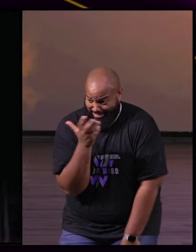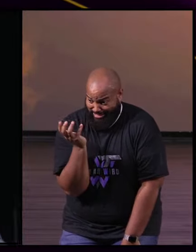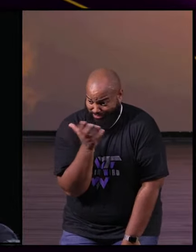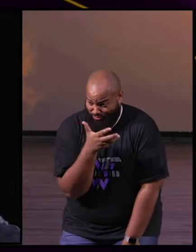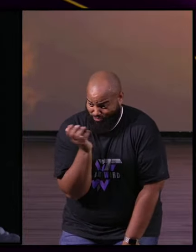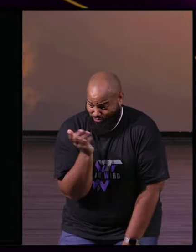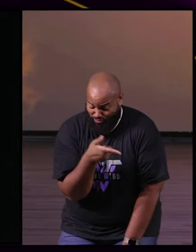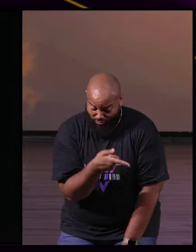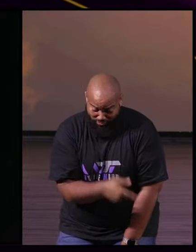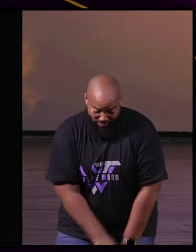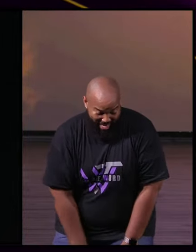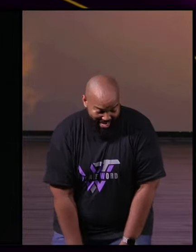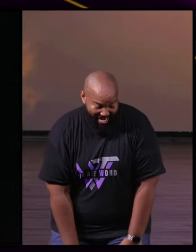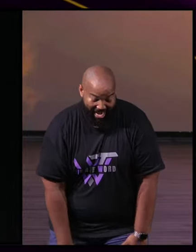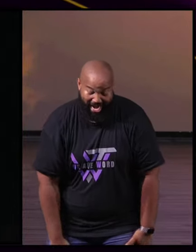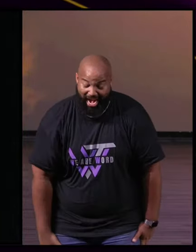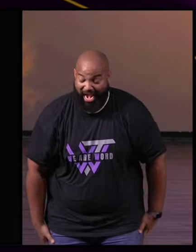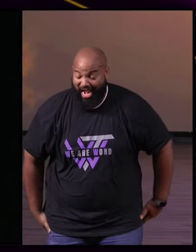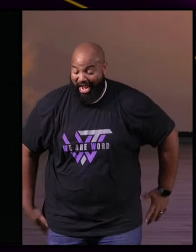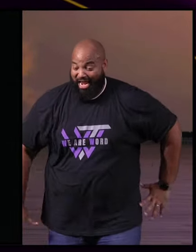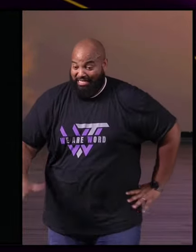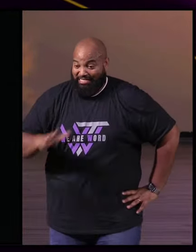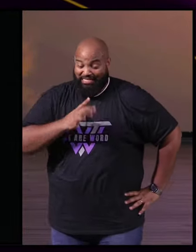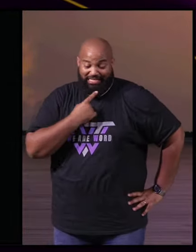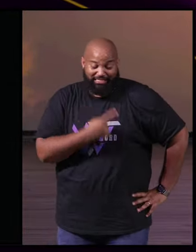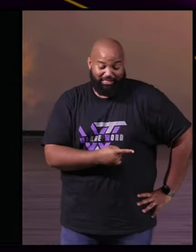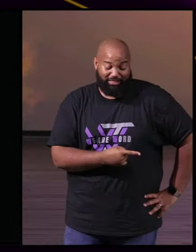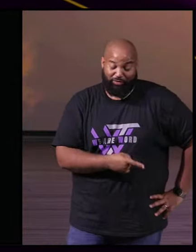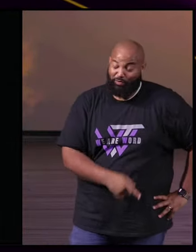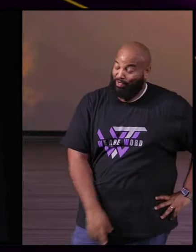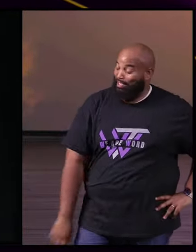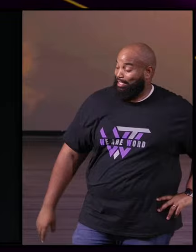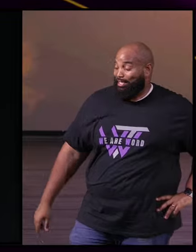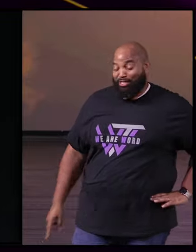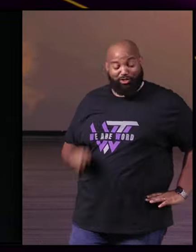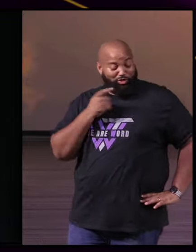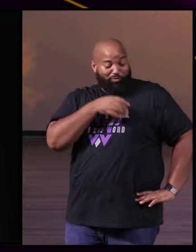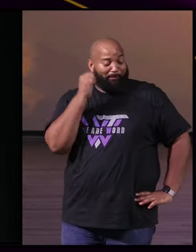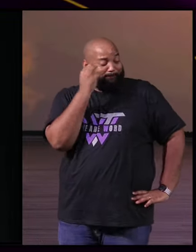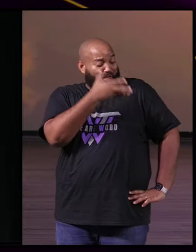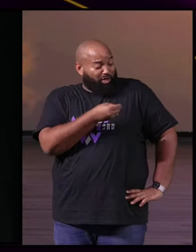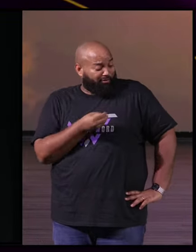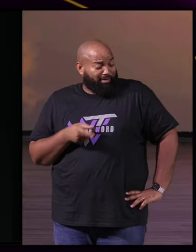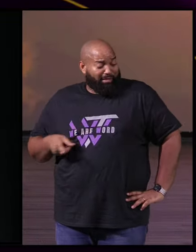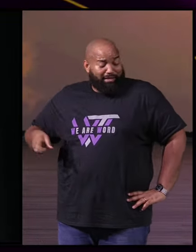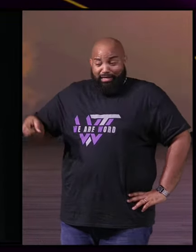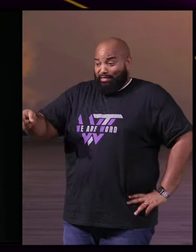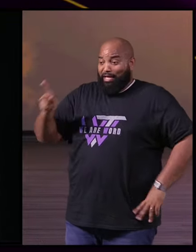that he says, they will kill me to have you.